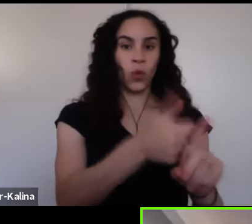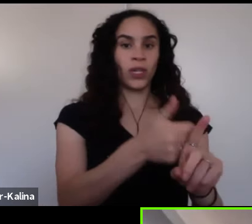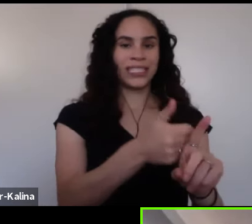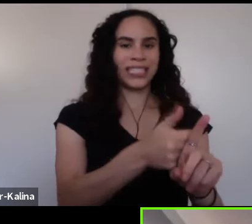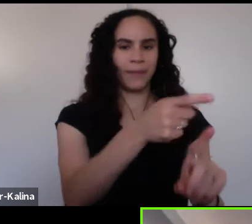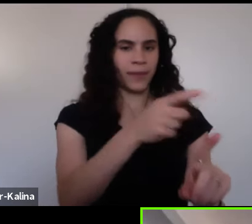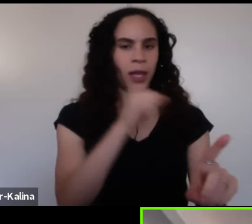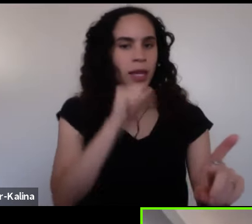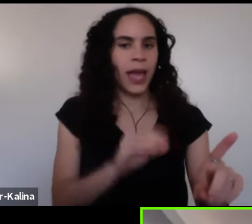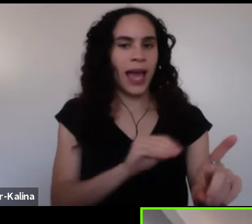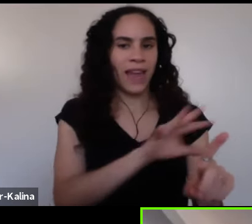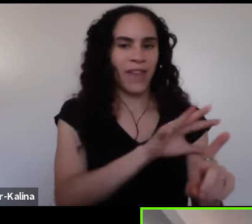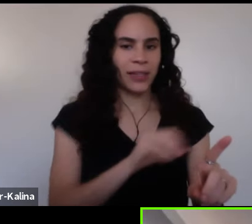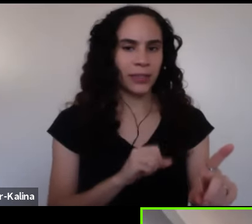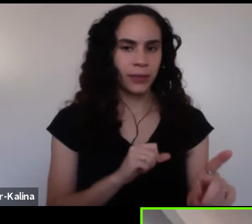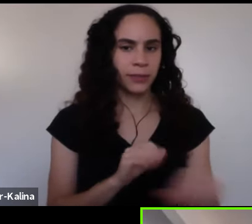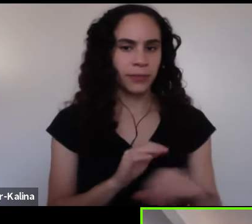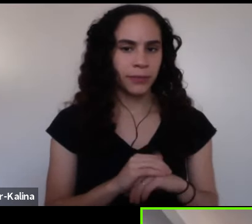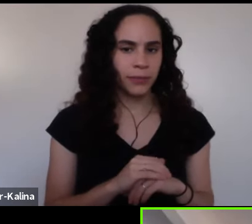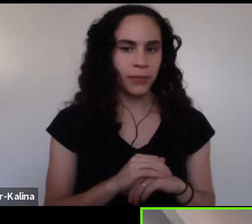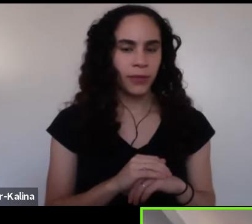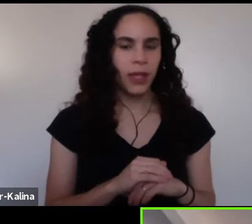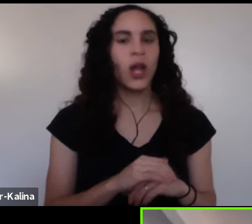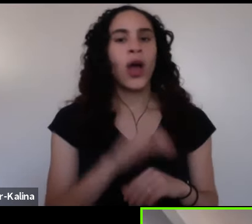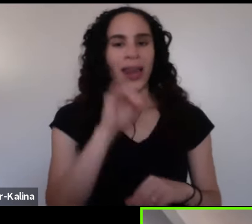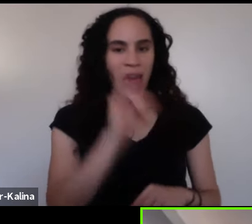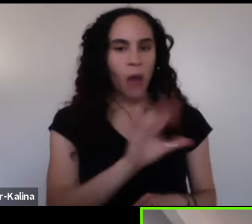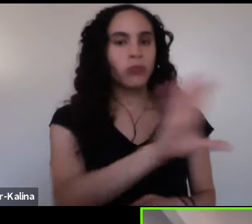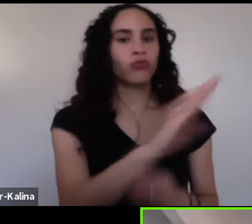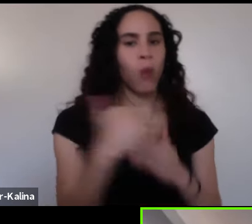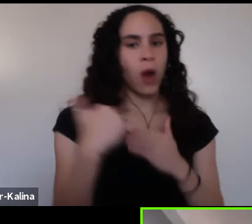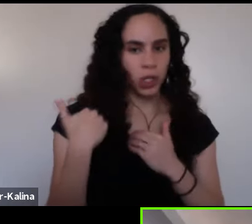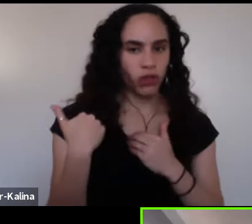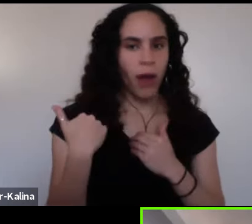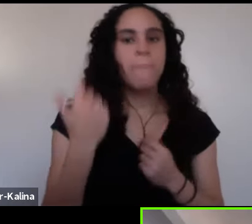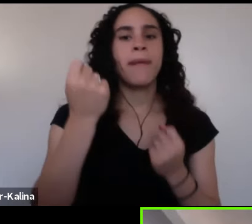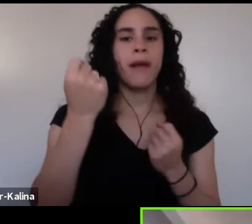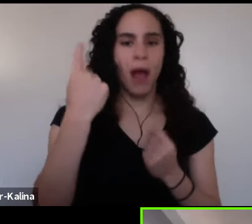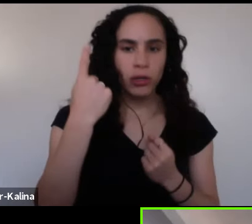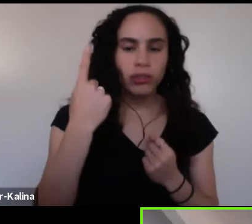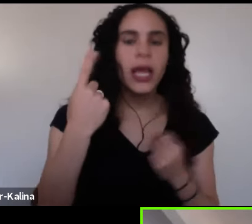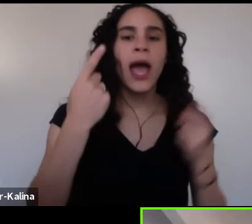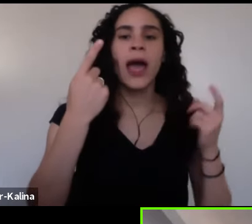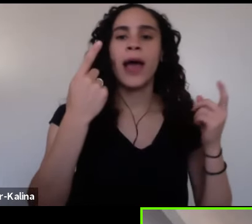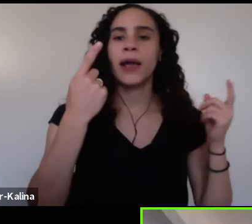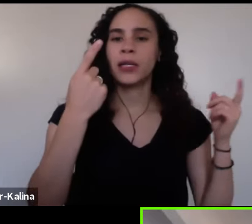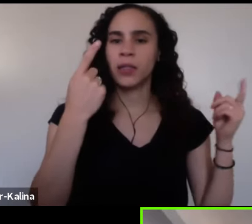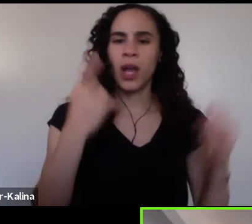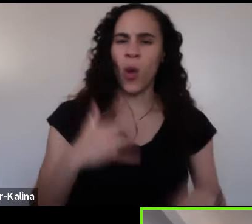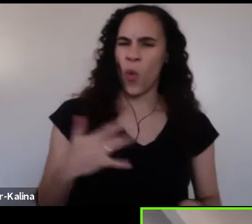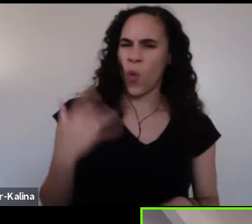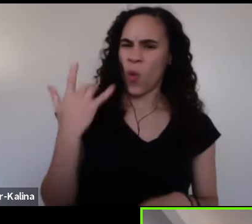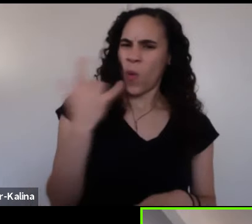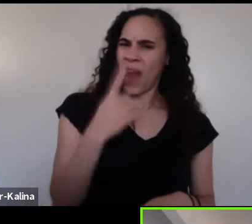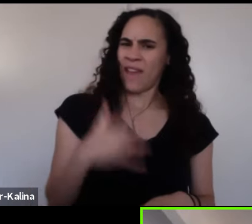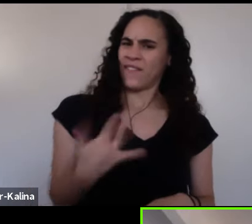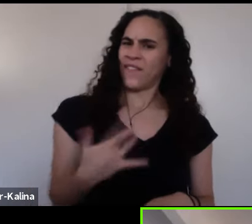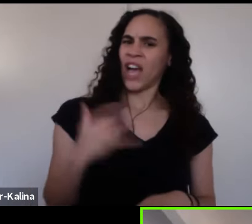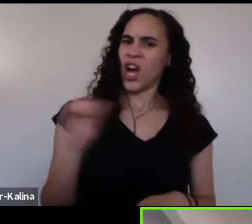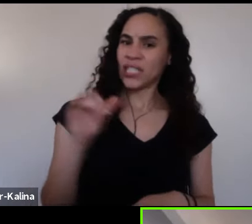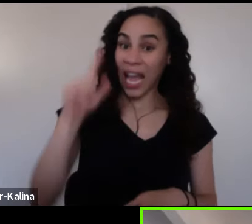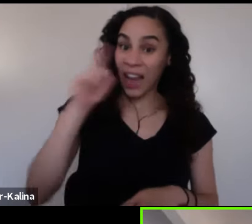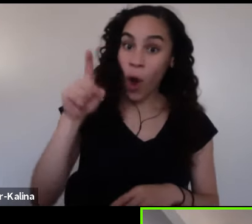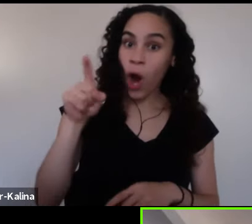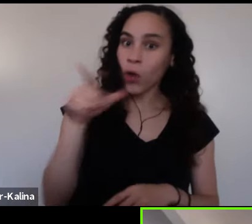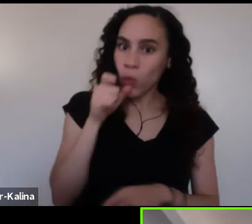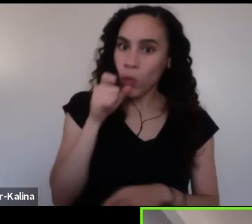affected. Right. So now it's your job to understand what it's like for the deeply affected. And then you